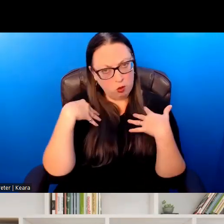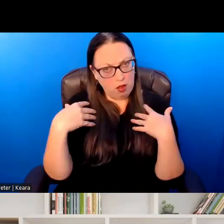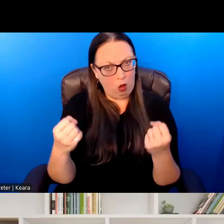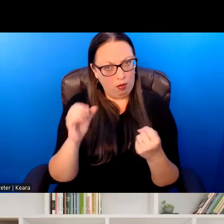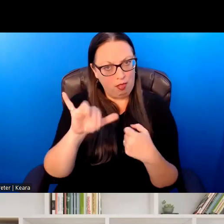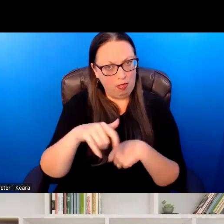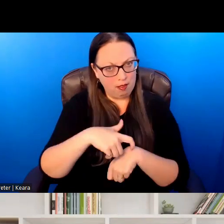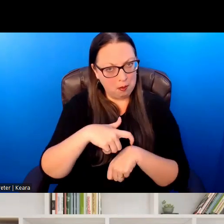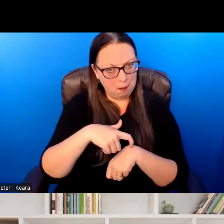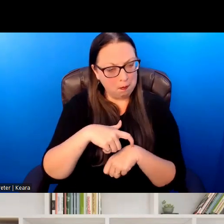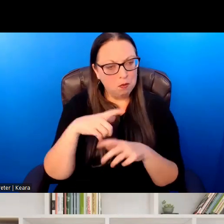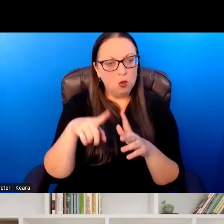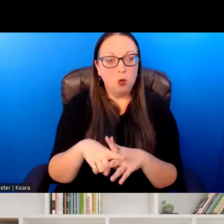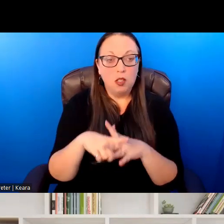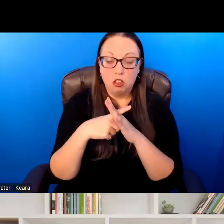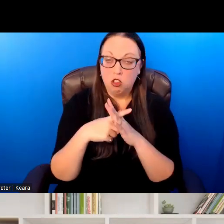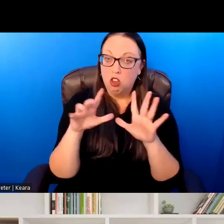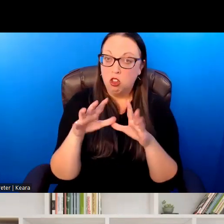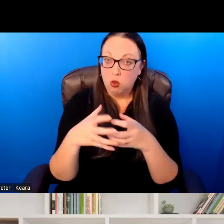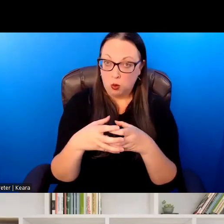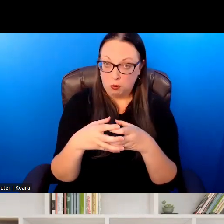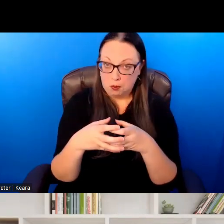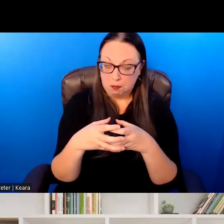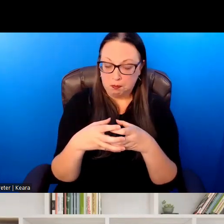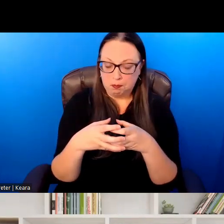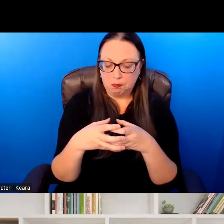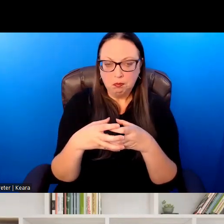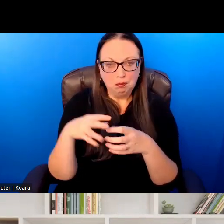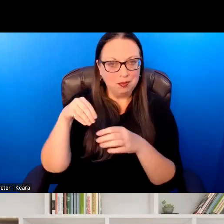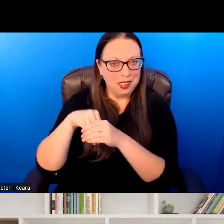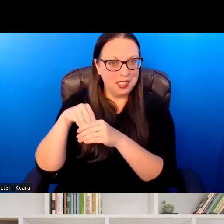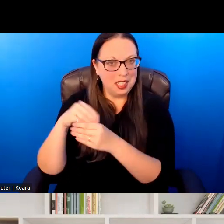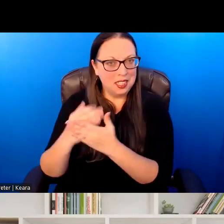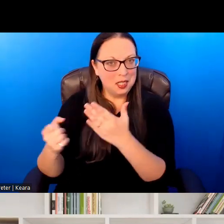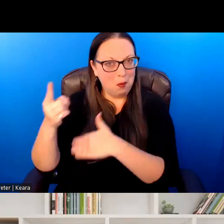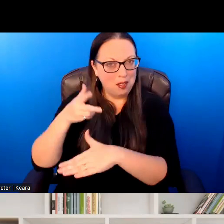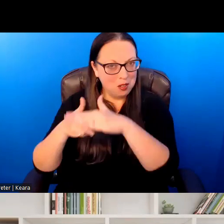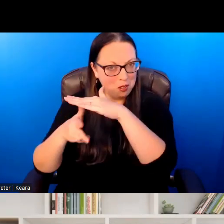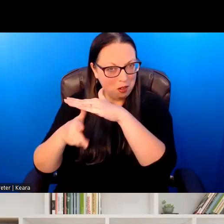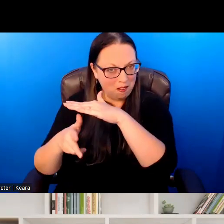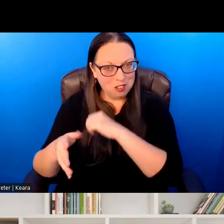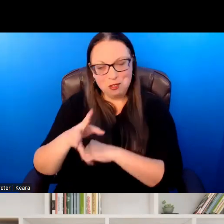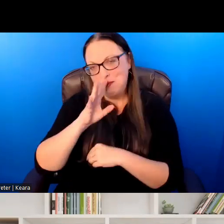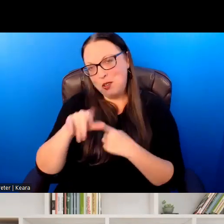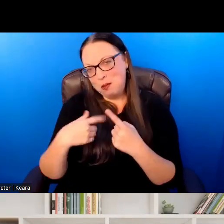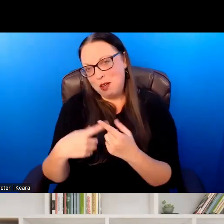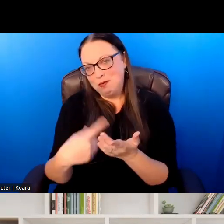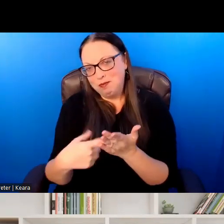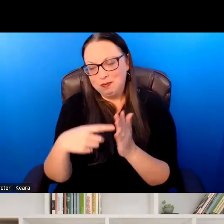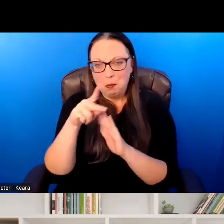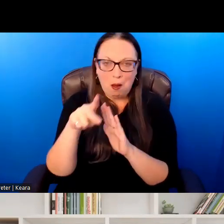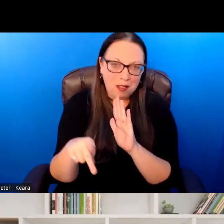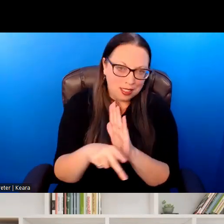time, and they started a group in somebody's garage and talking about politics or